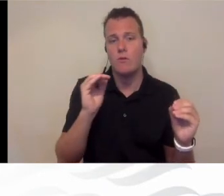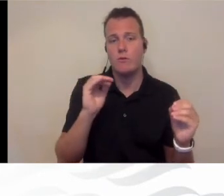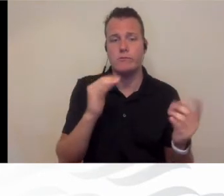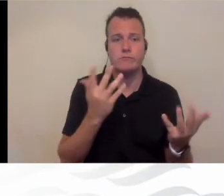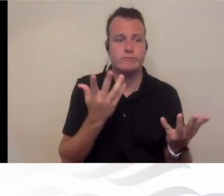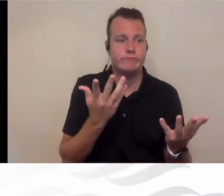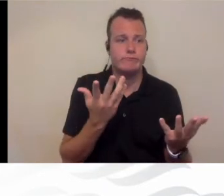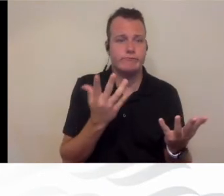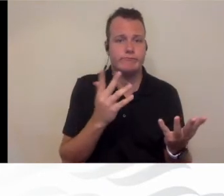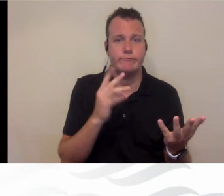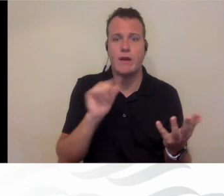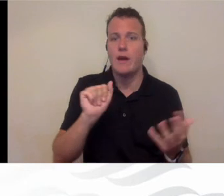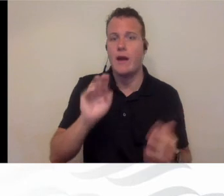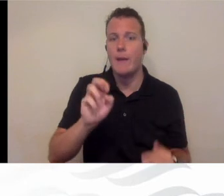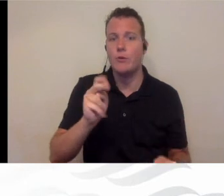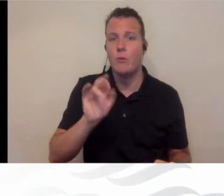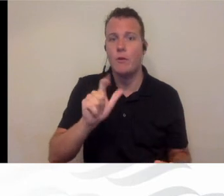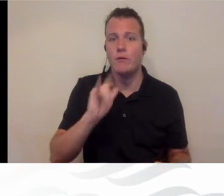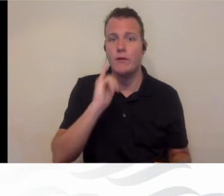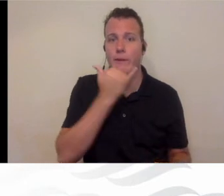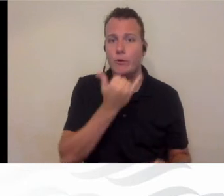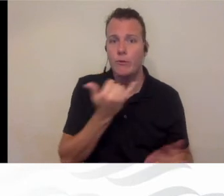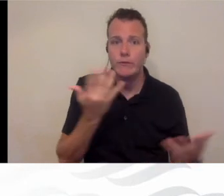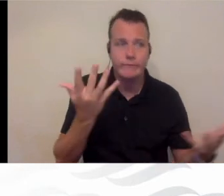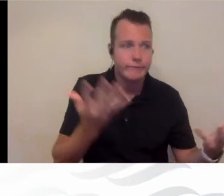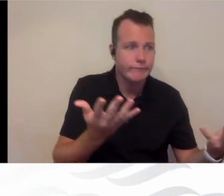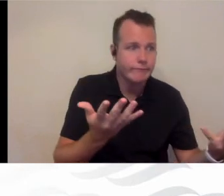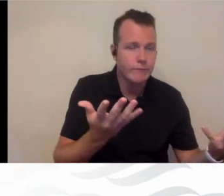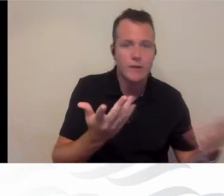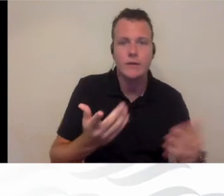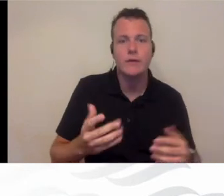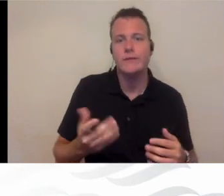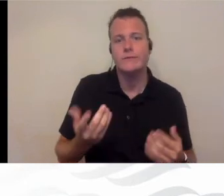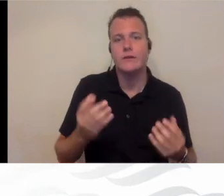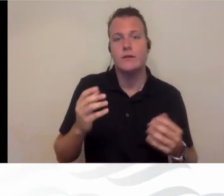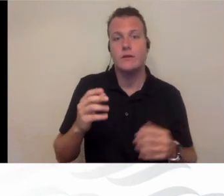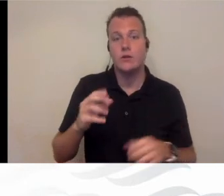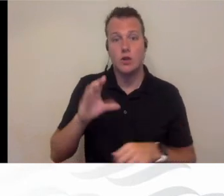findings. There's no code for normal, so you have to use